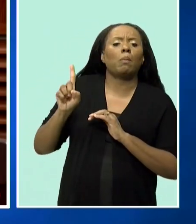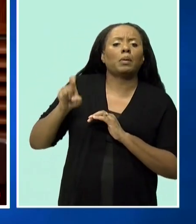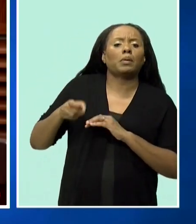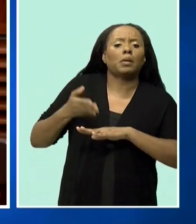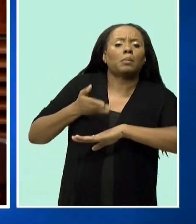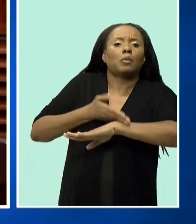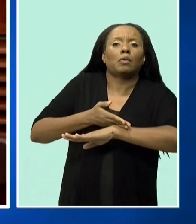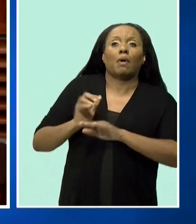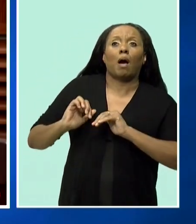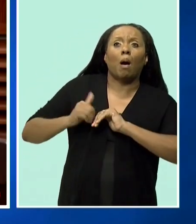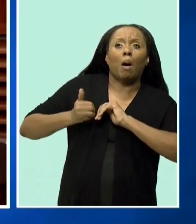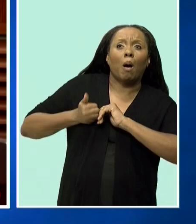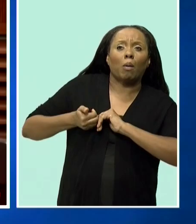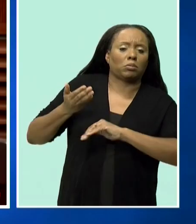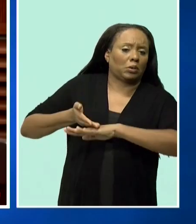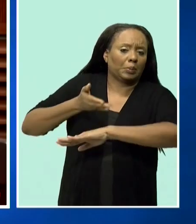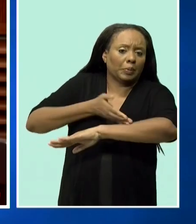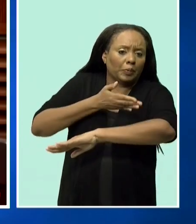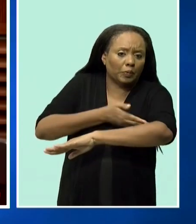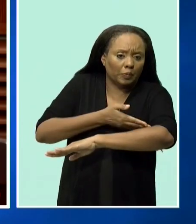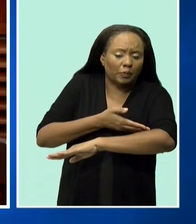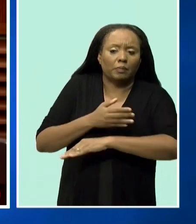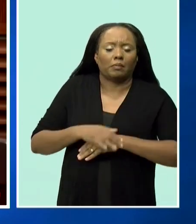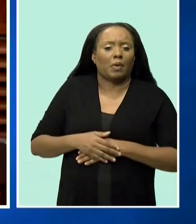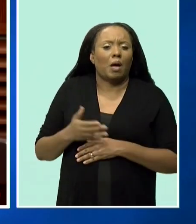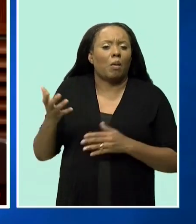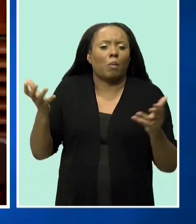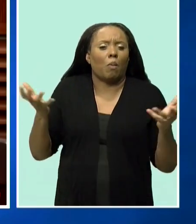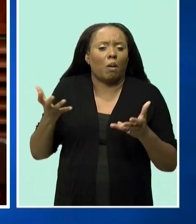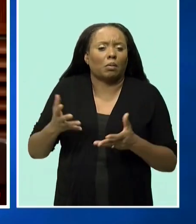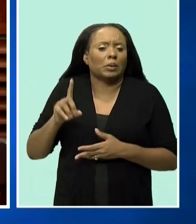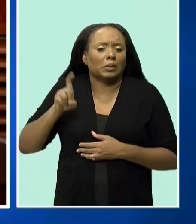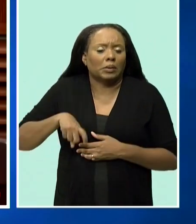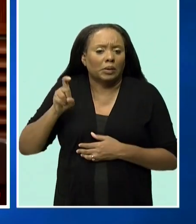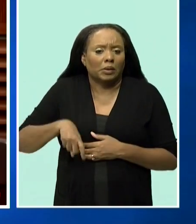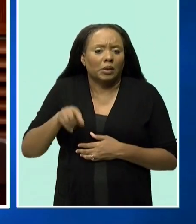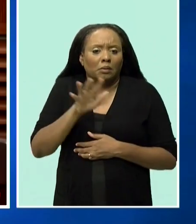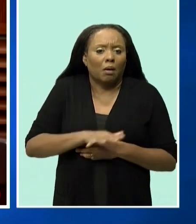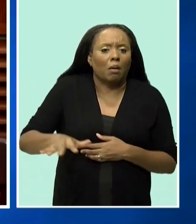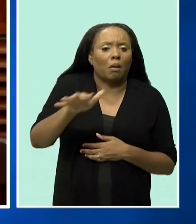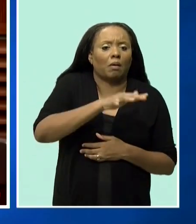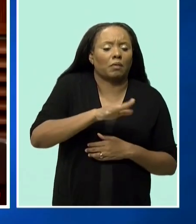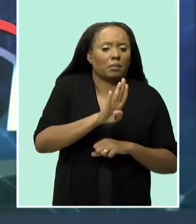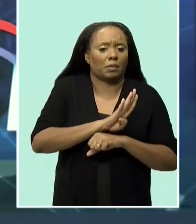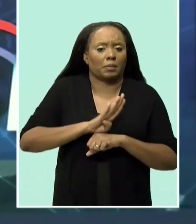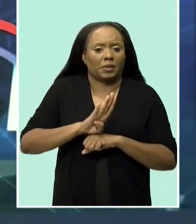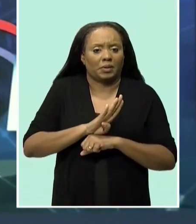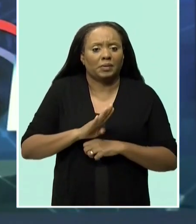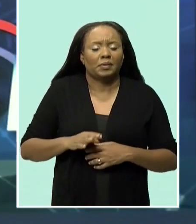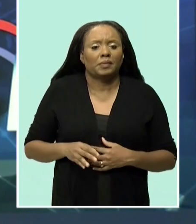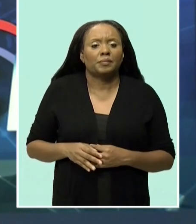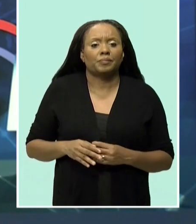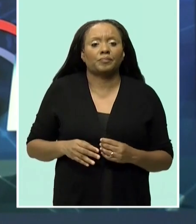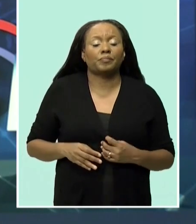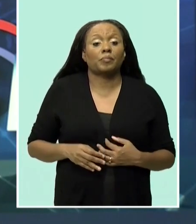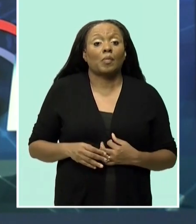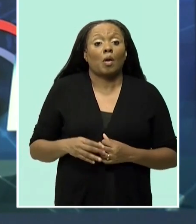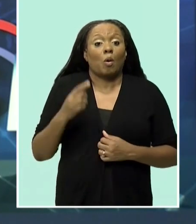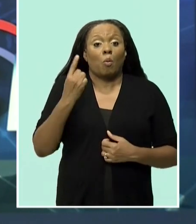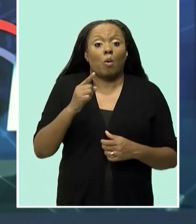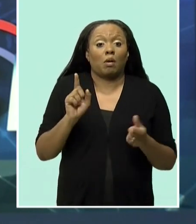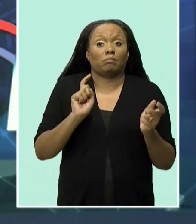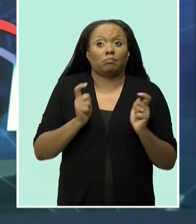improve in the context of resilience across this island. One of the amendments